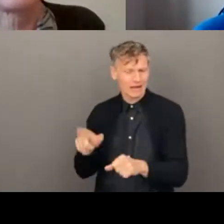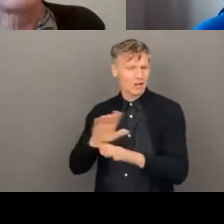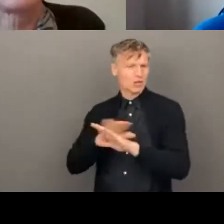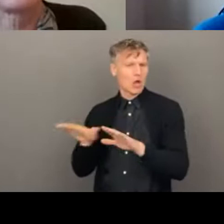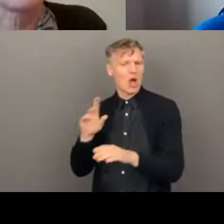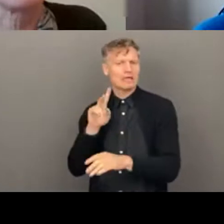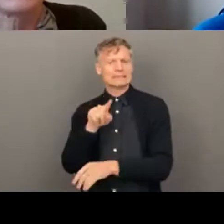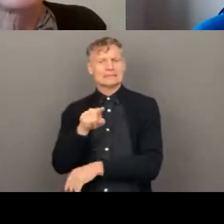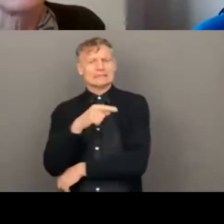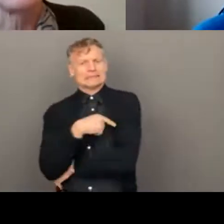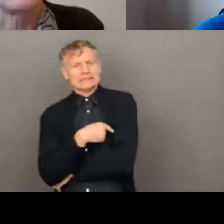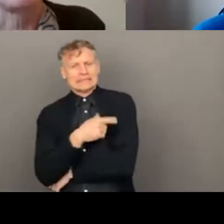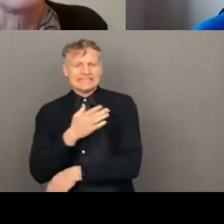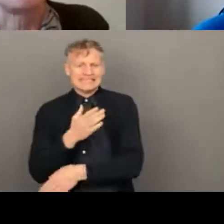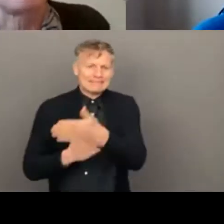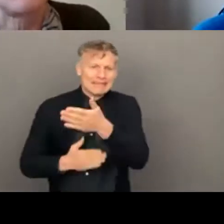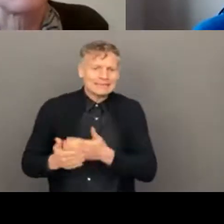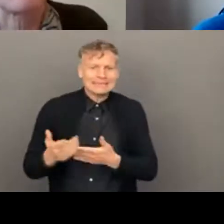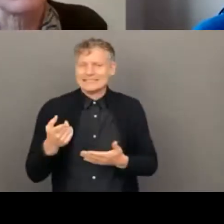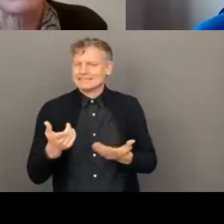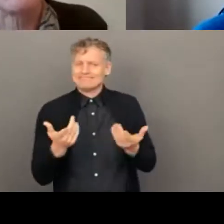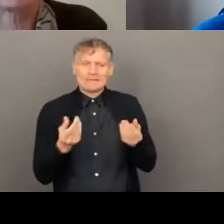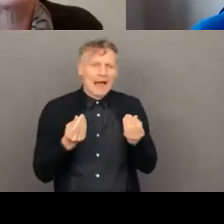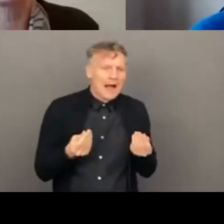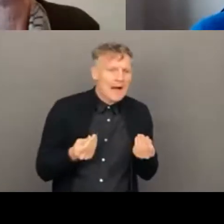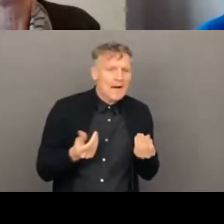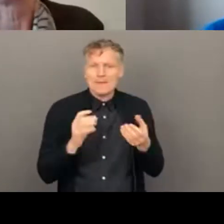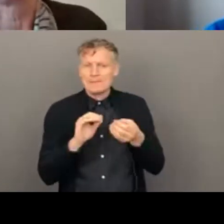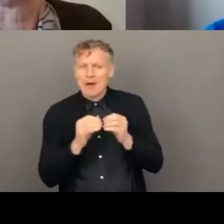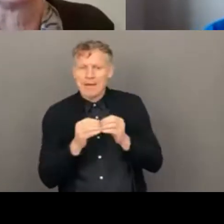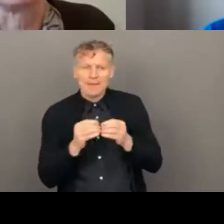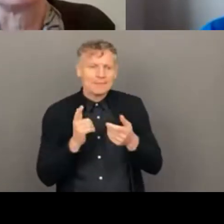and accommodate and really arrange